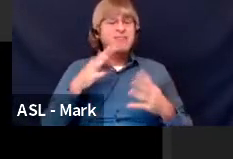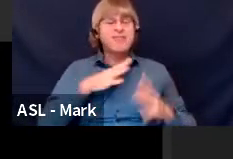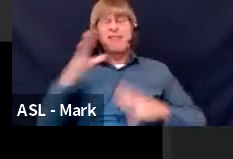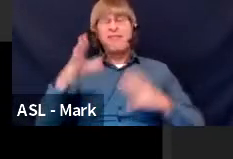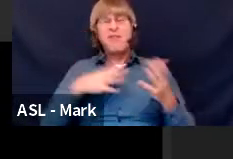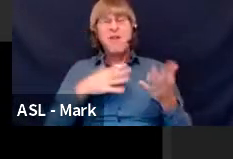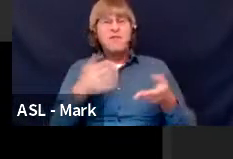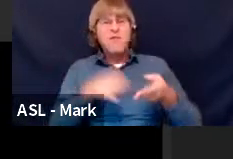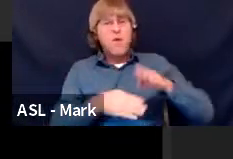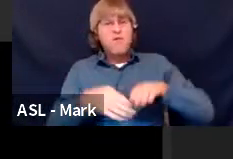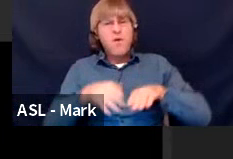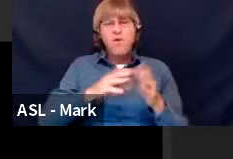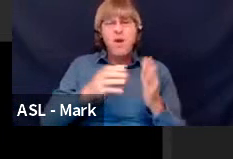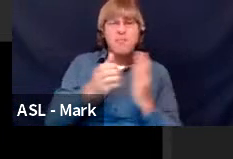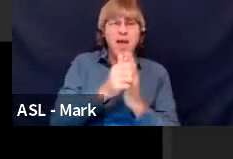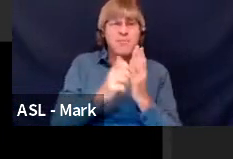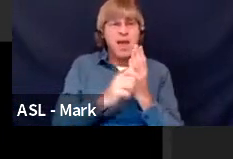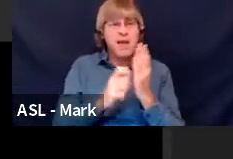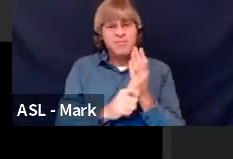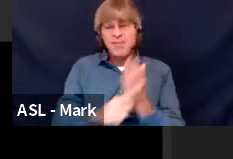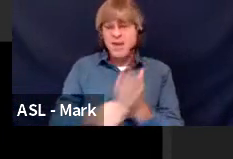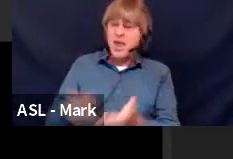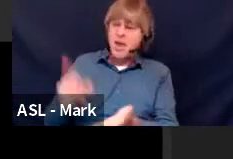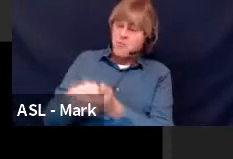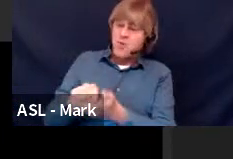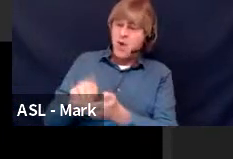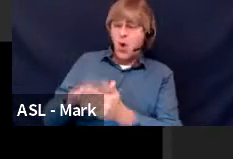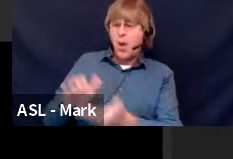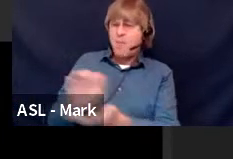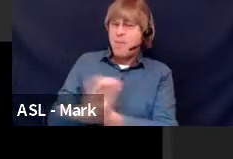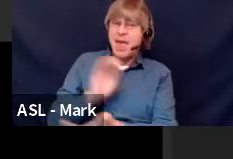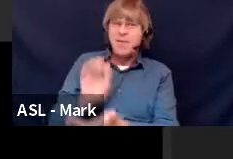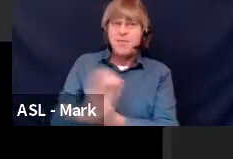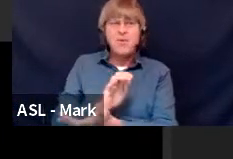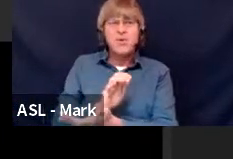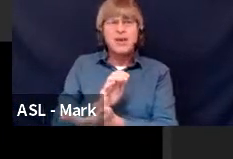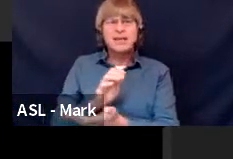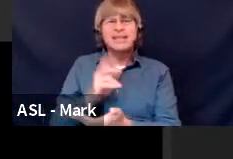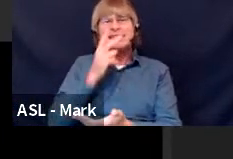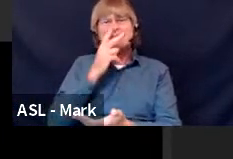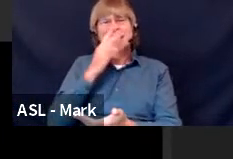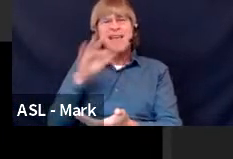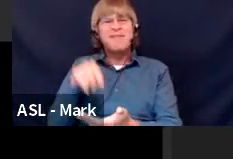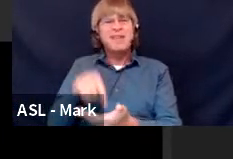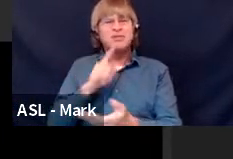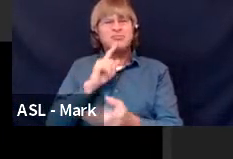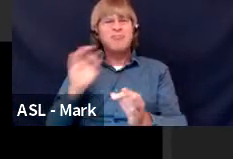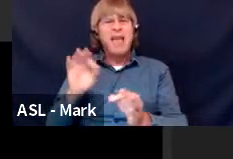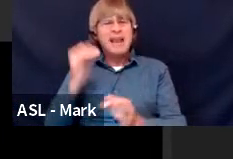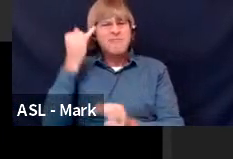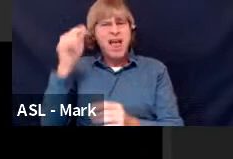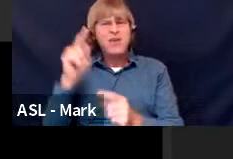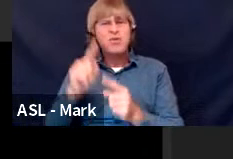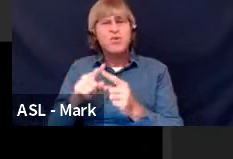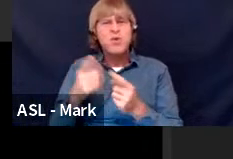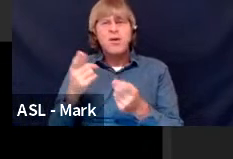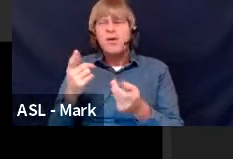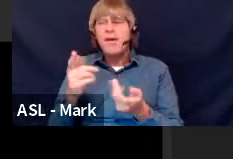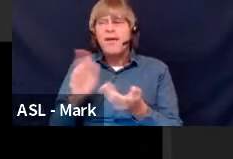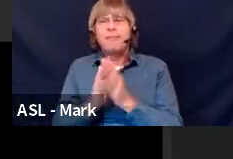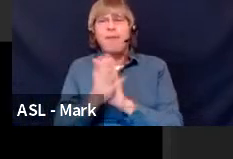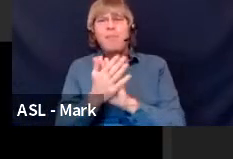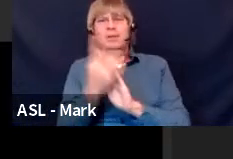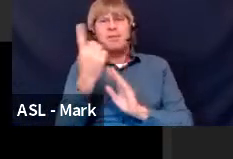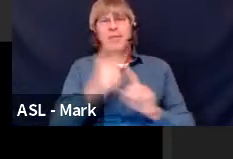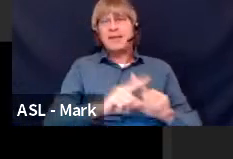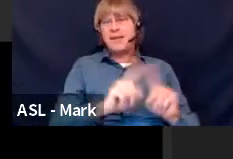folded and bound job printed on handmade paper, see if it isn't a mediocre idea trying to